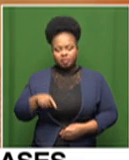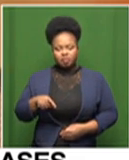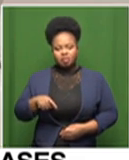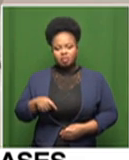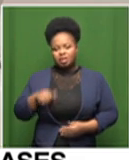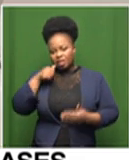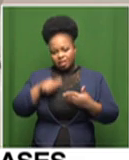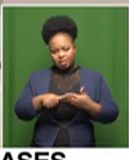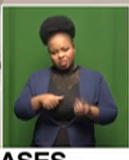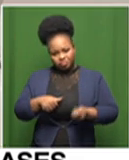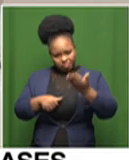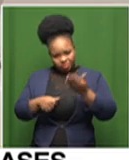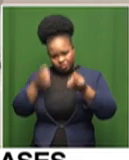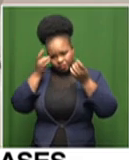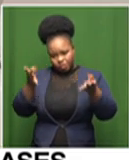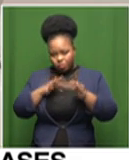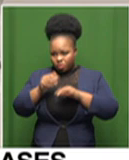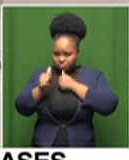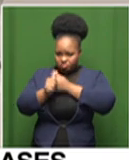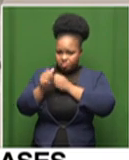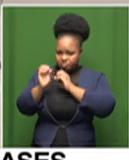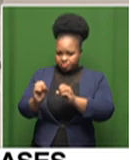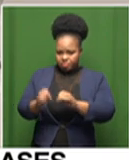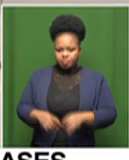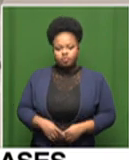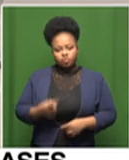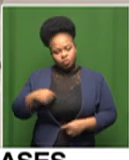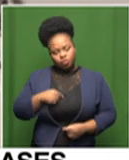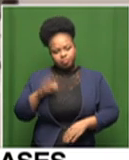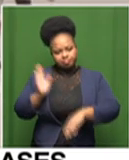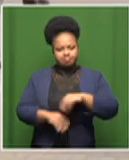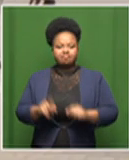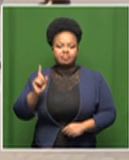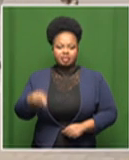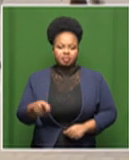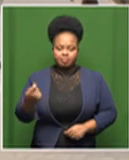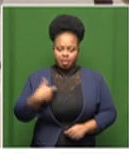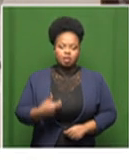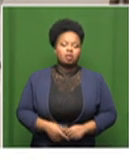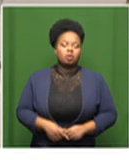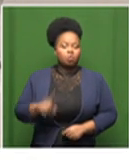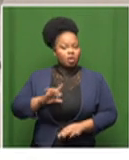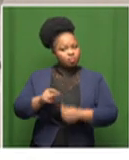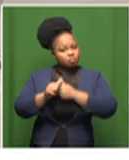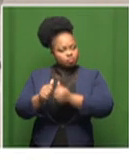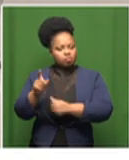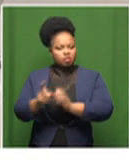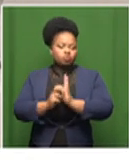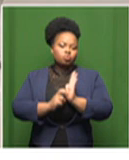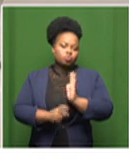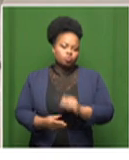latest to tell them that as they are not complying, we are going to come with a fine so that they can comply and follow the